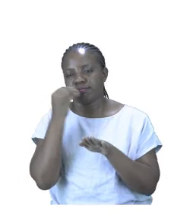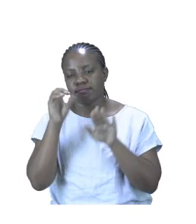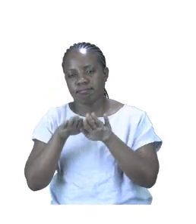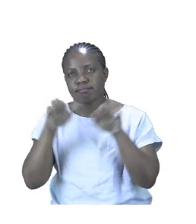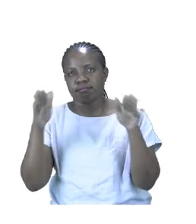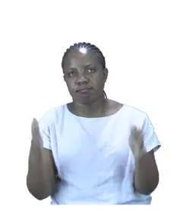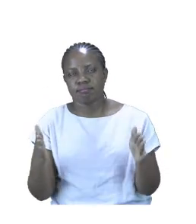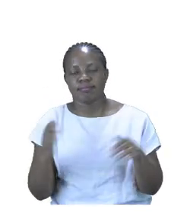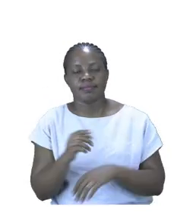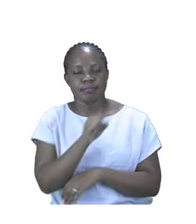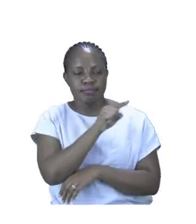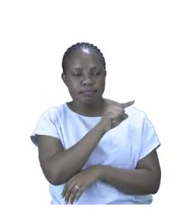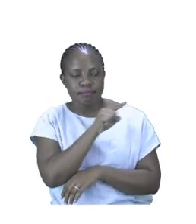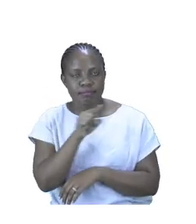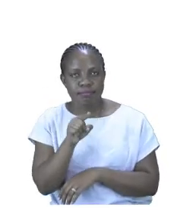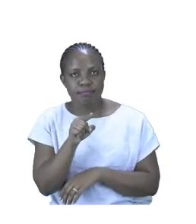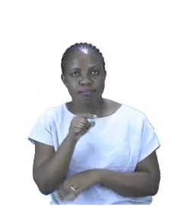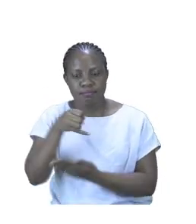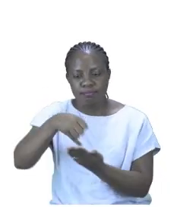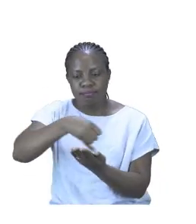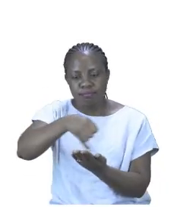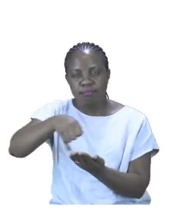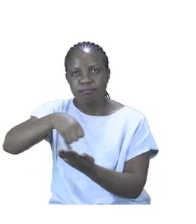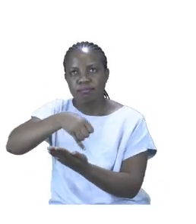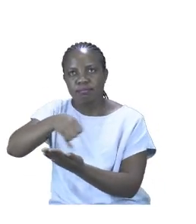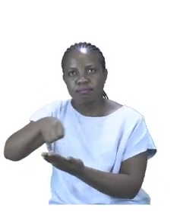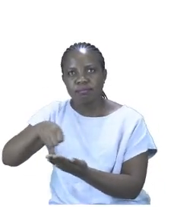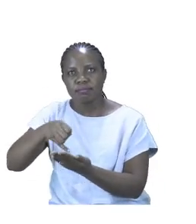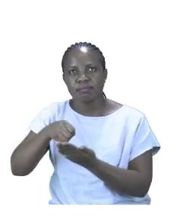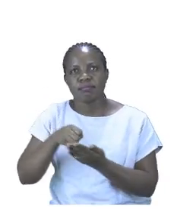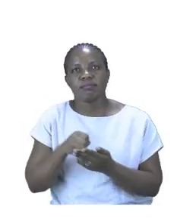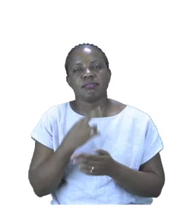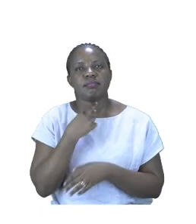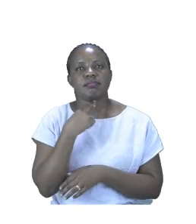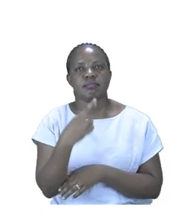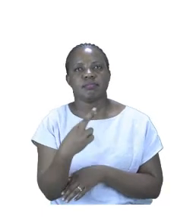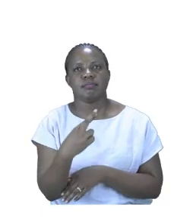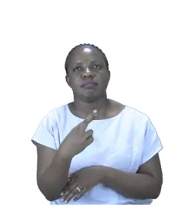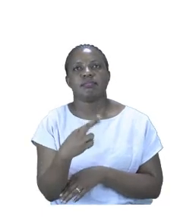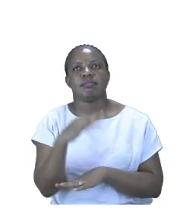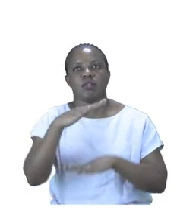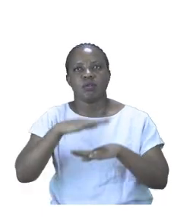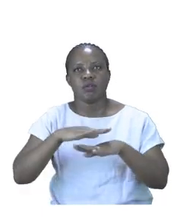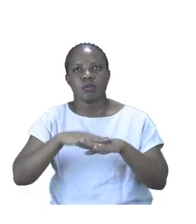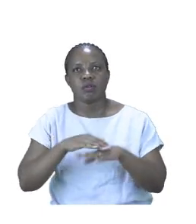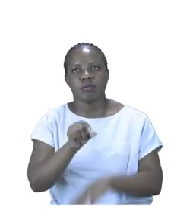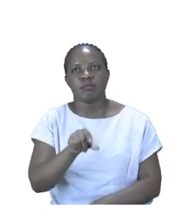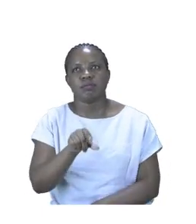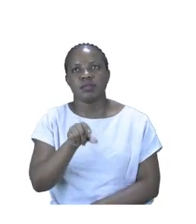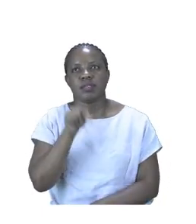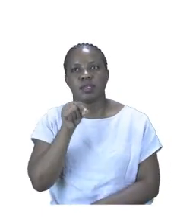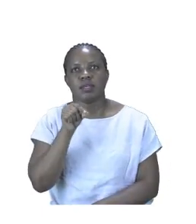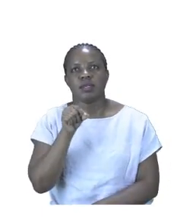Dash plates are on the dining table. Do we